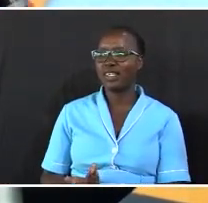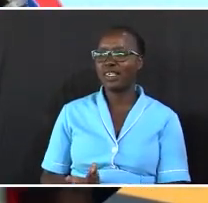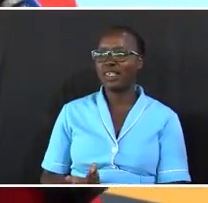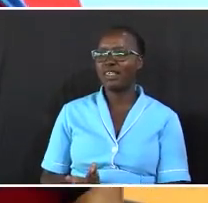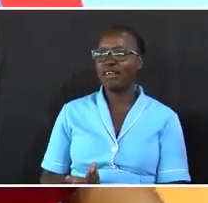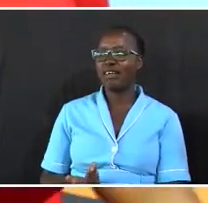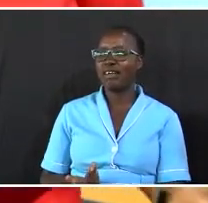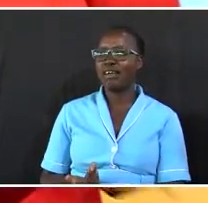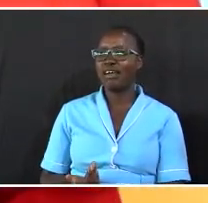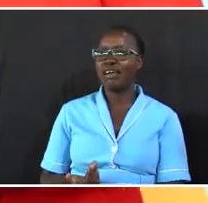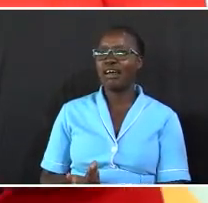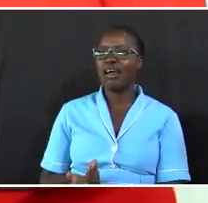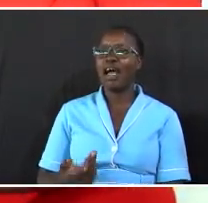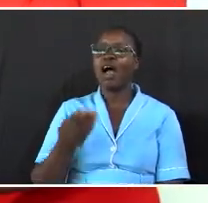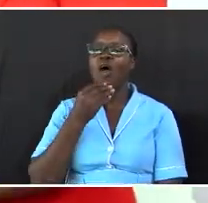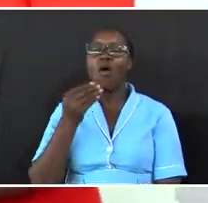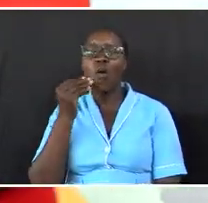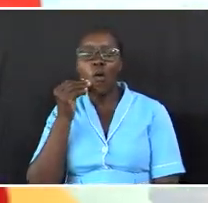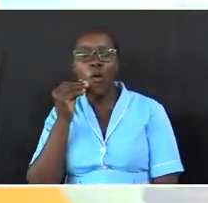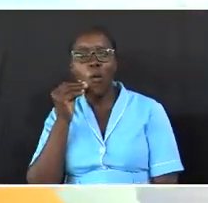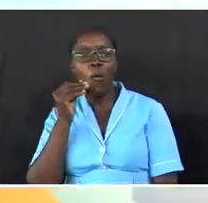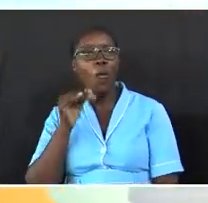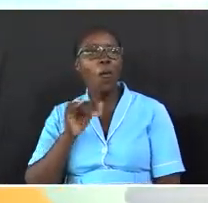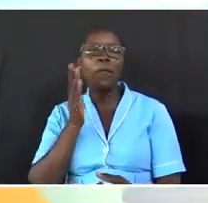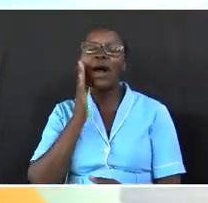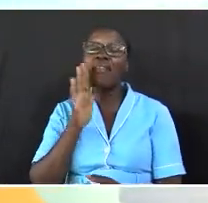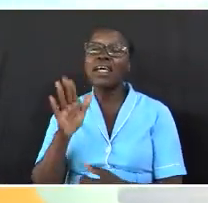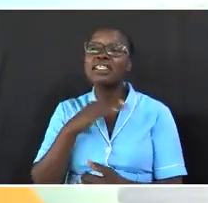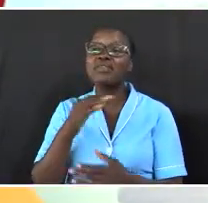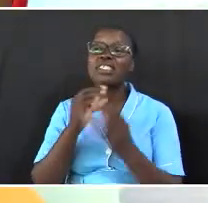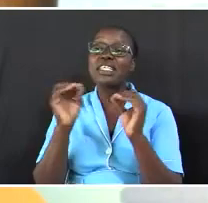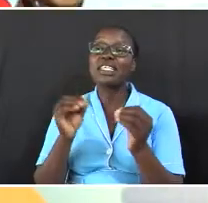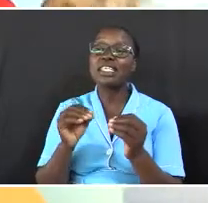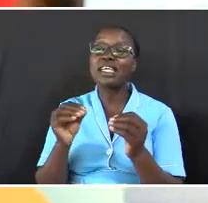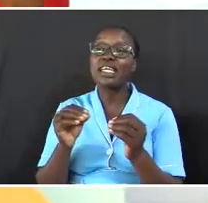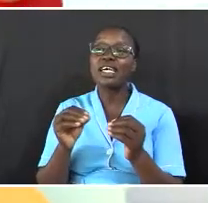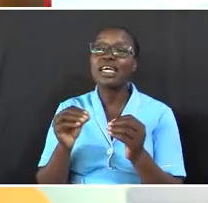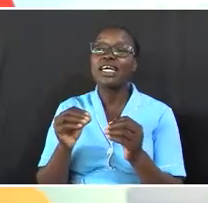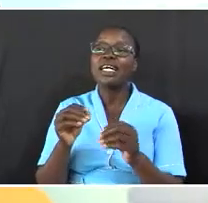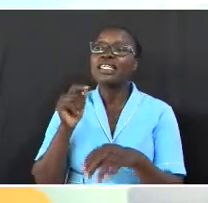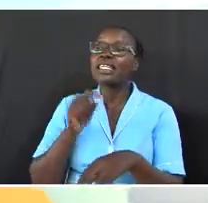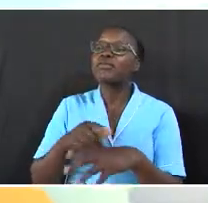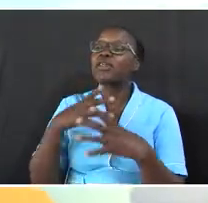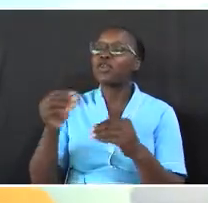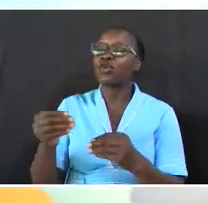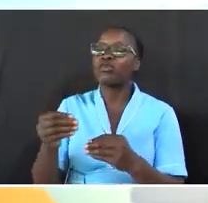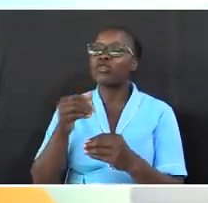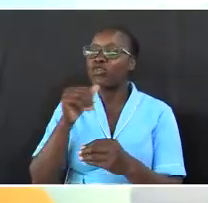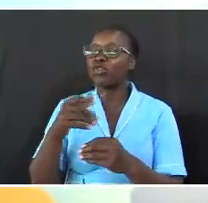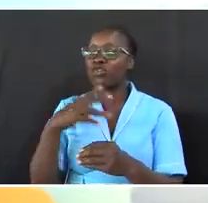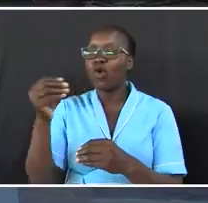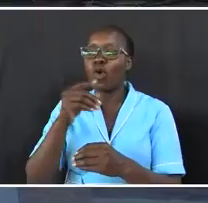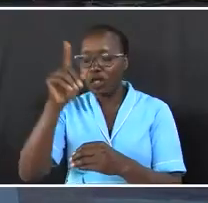He doesn't even go home to his mother since he married that woman. When they don't go home, it's you.